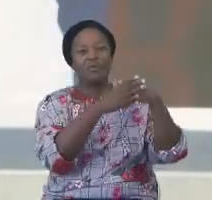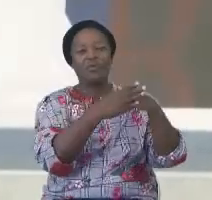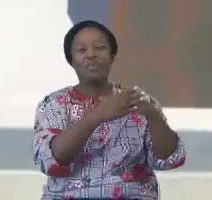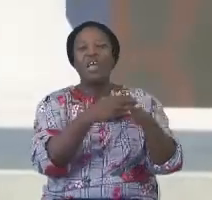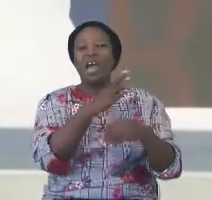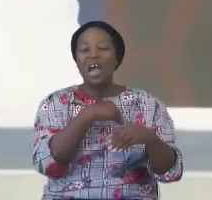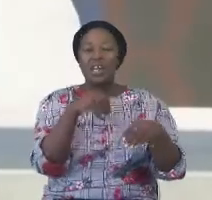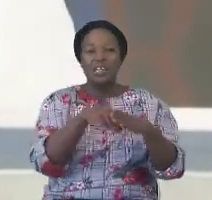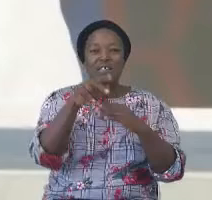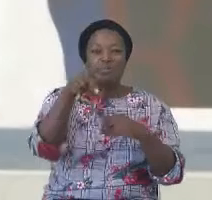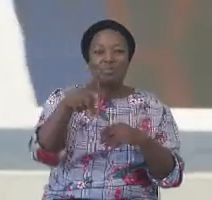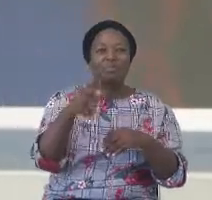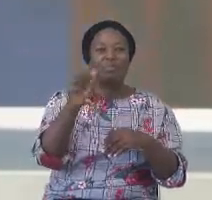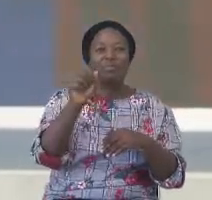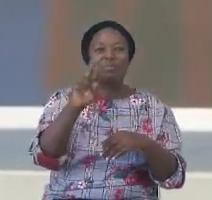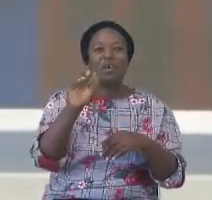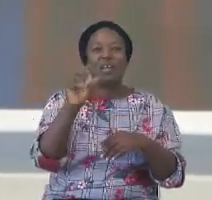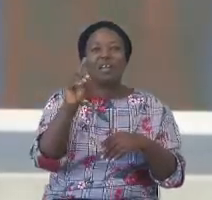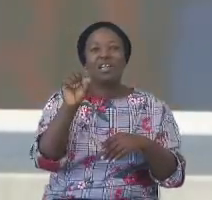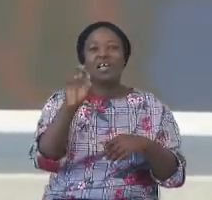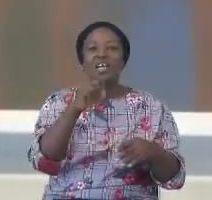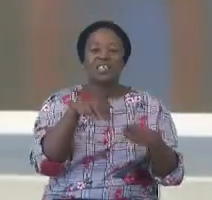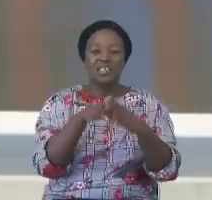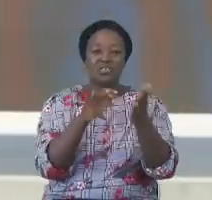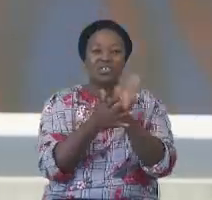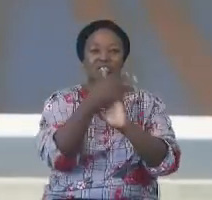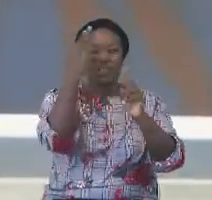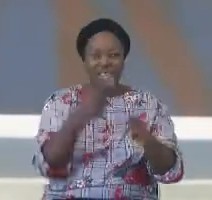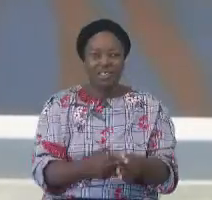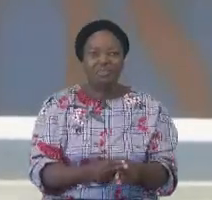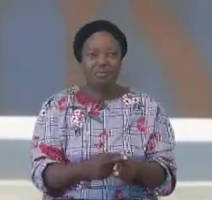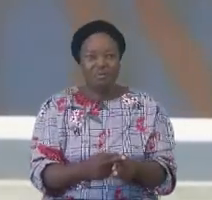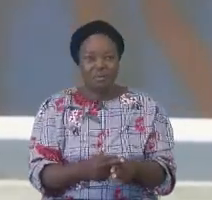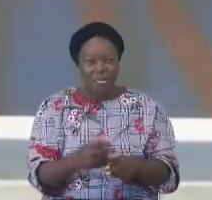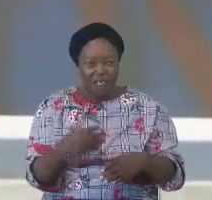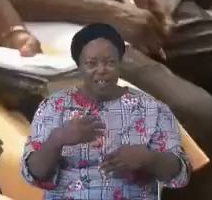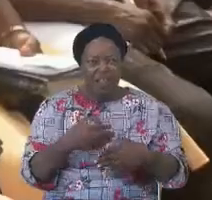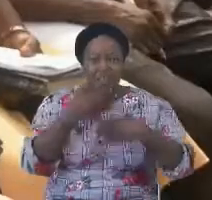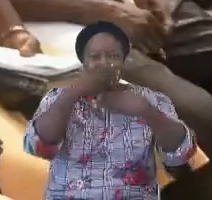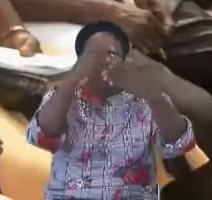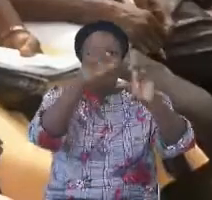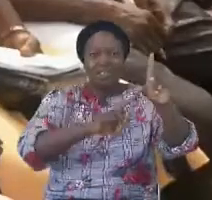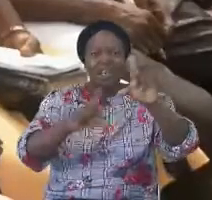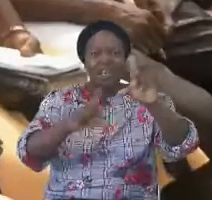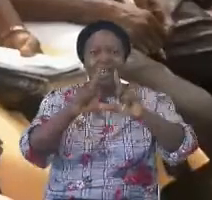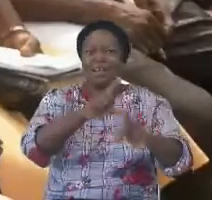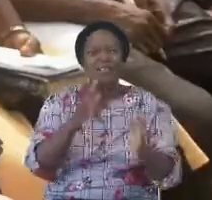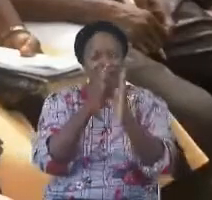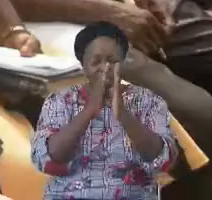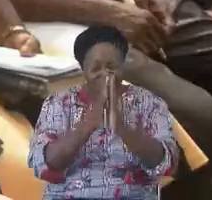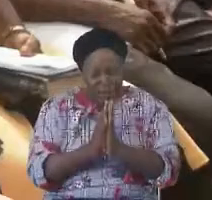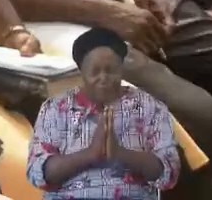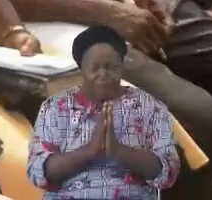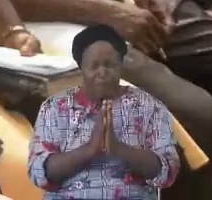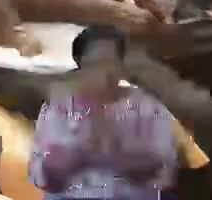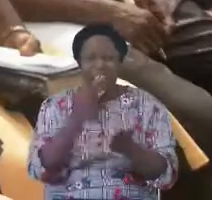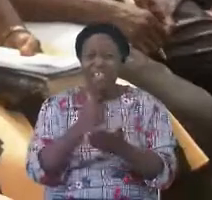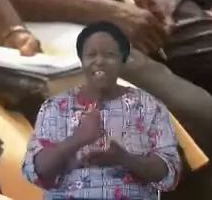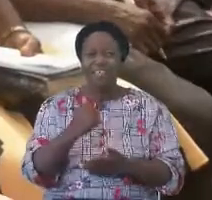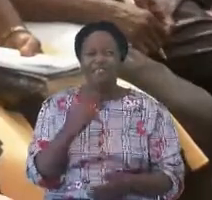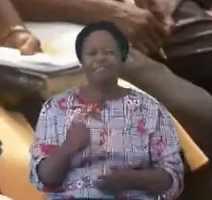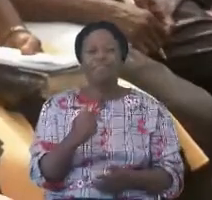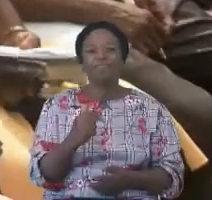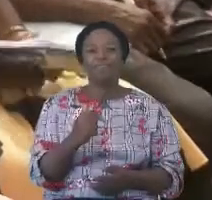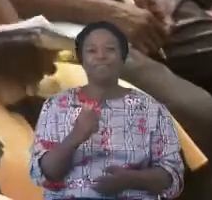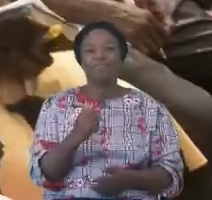to eternity you'll be in heaven you'll be in paradise in jesus name did